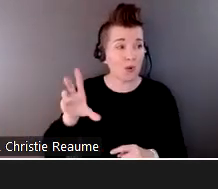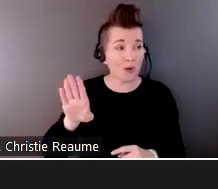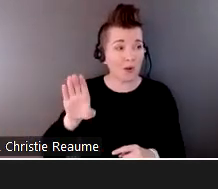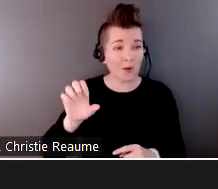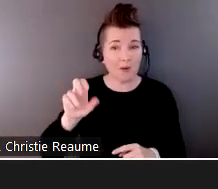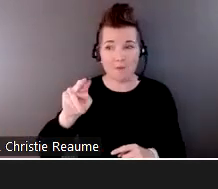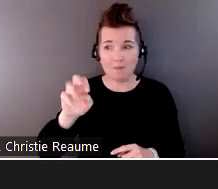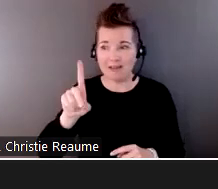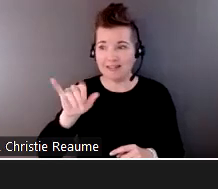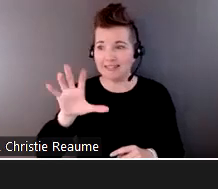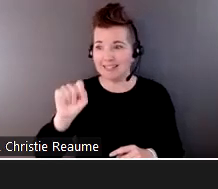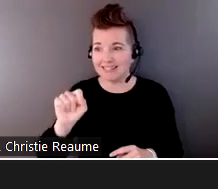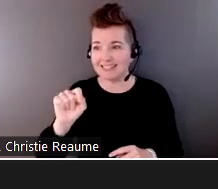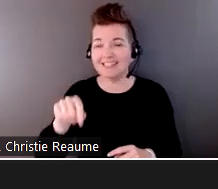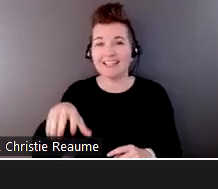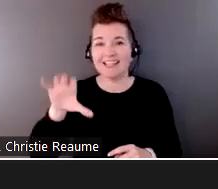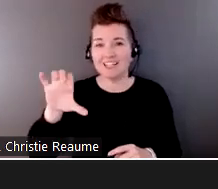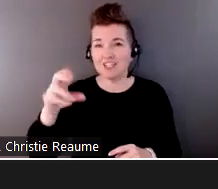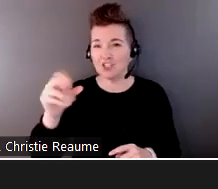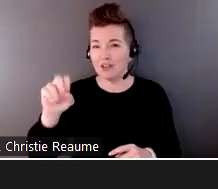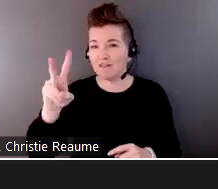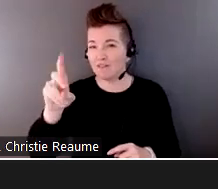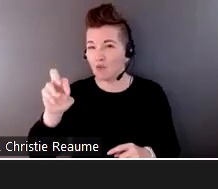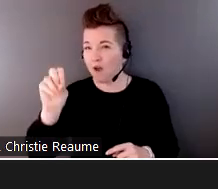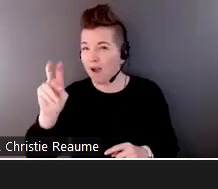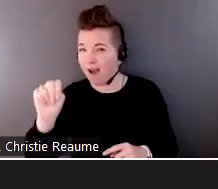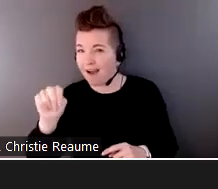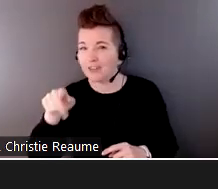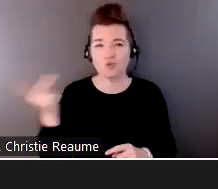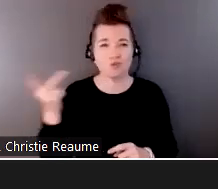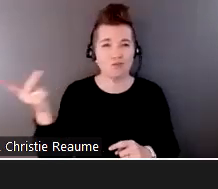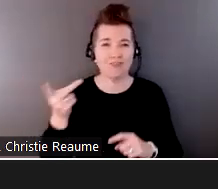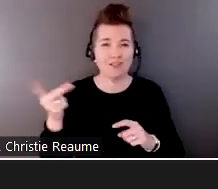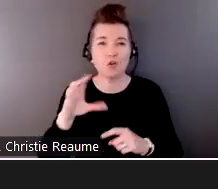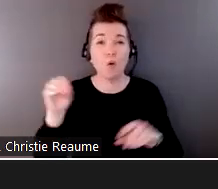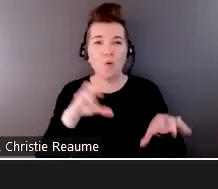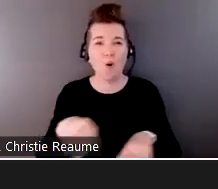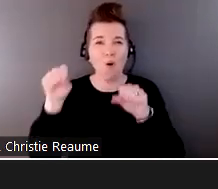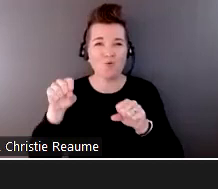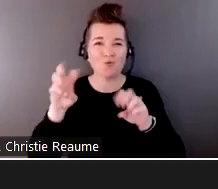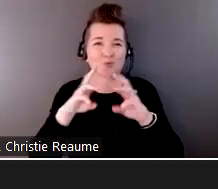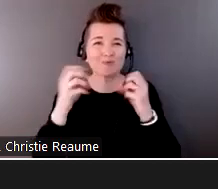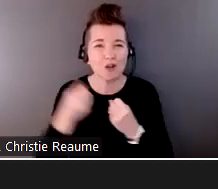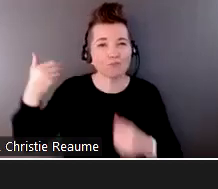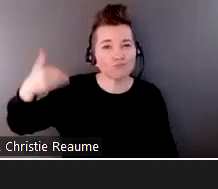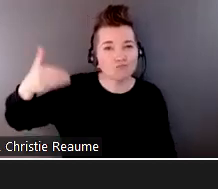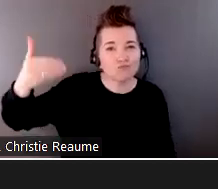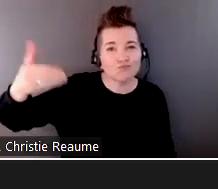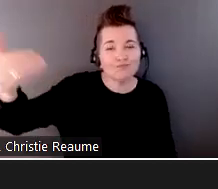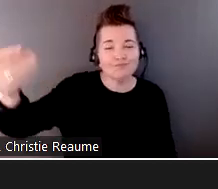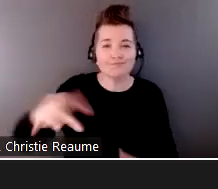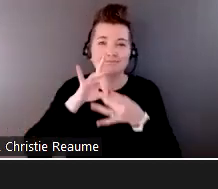of elder abuse who is co-hosting this uh webinar series that we have in recognition of cyber security